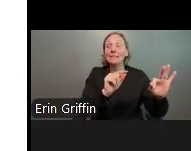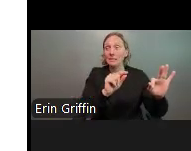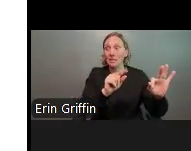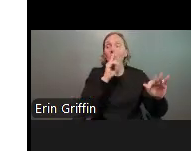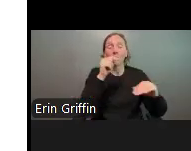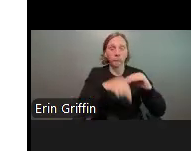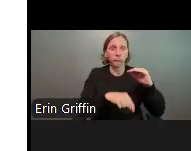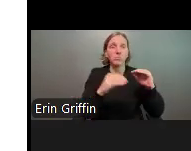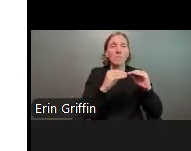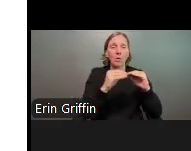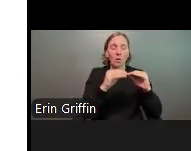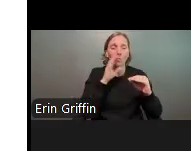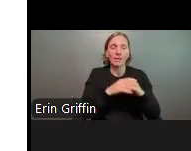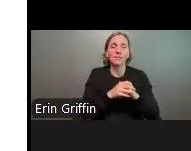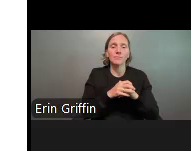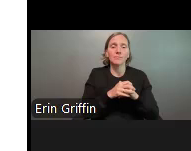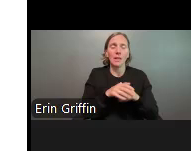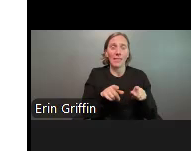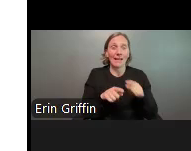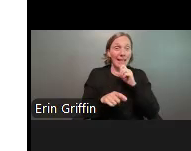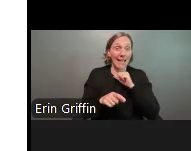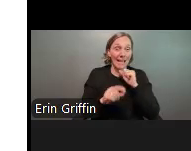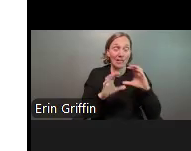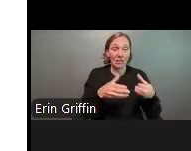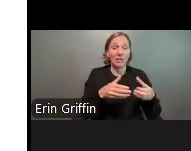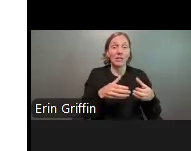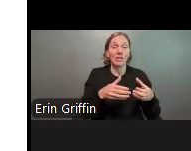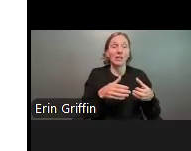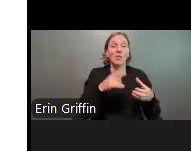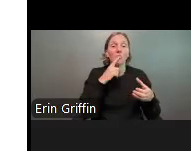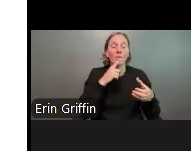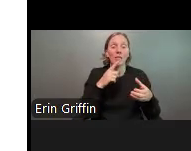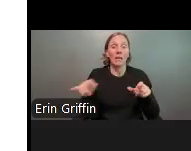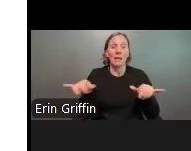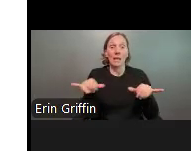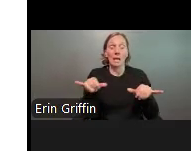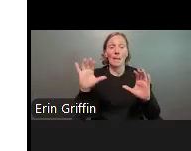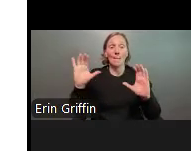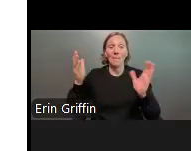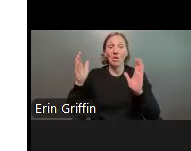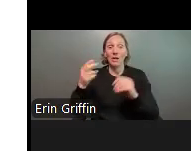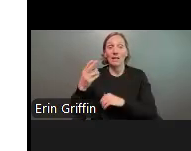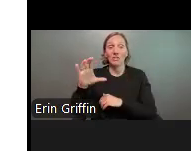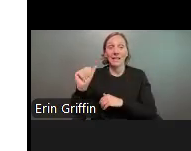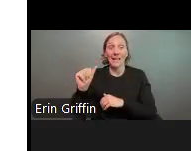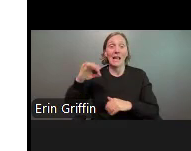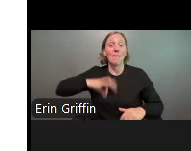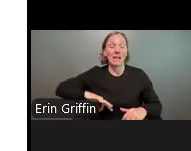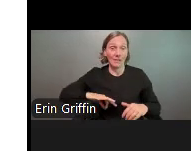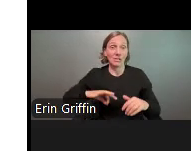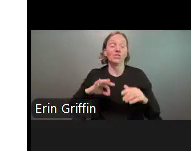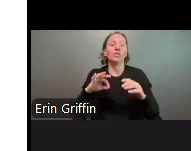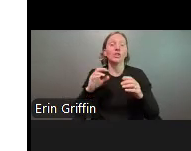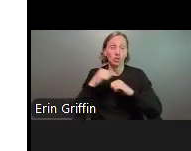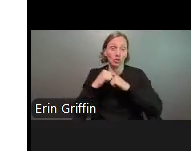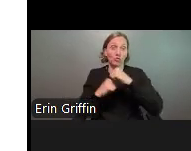bit more. They are set up to mirror the HCA benefit structure as much as possible. And then there's some